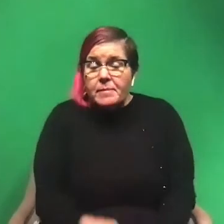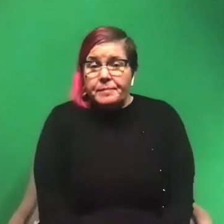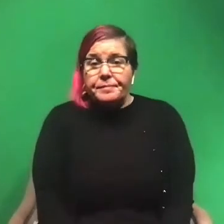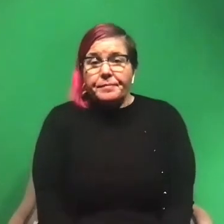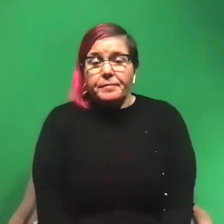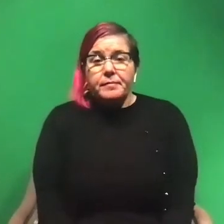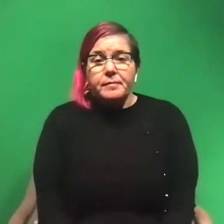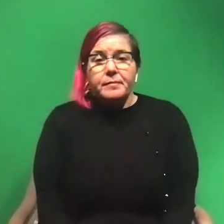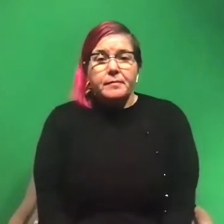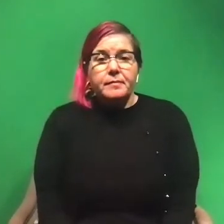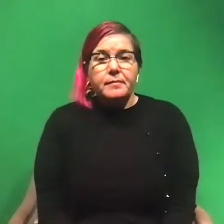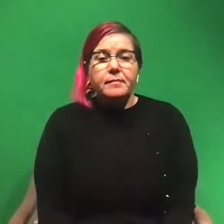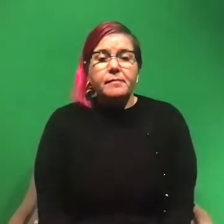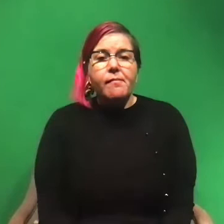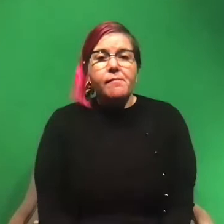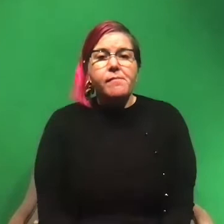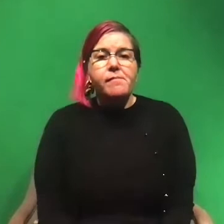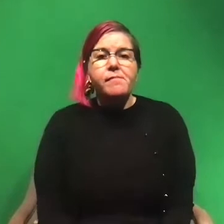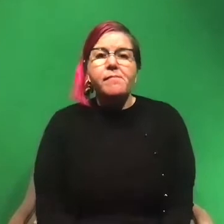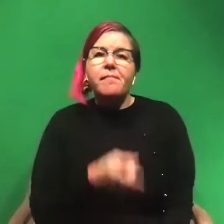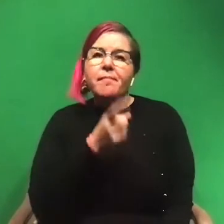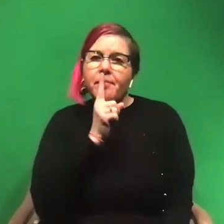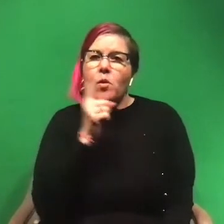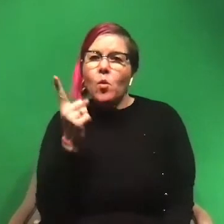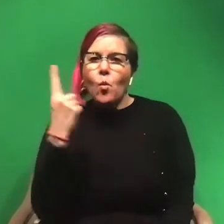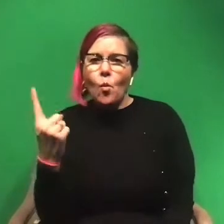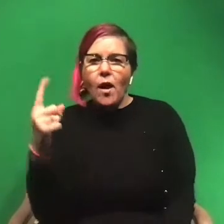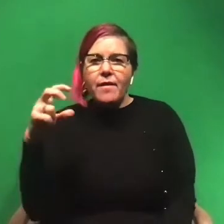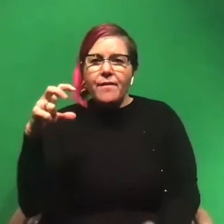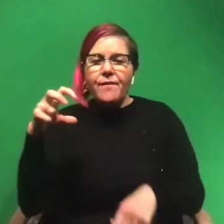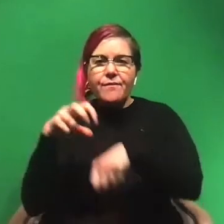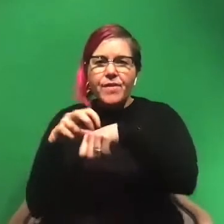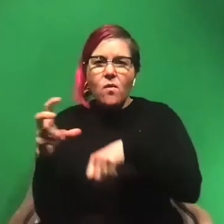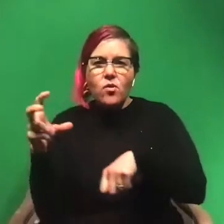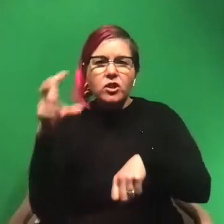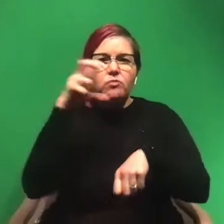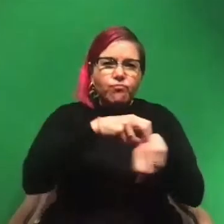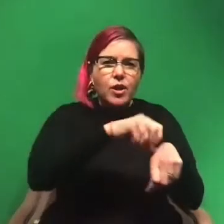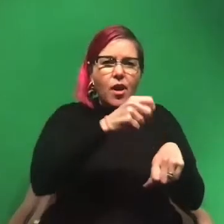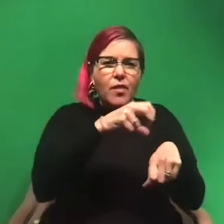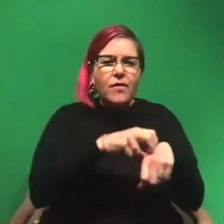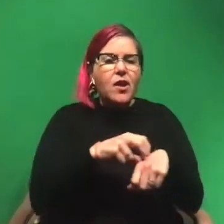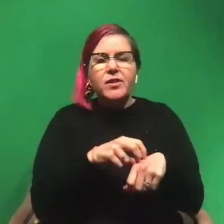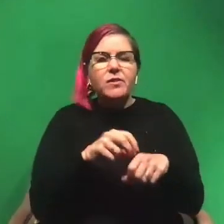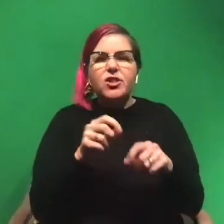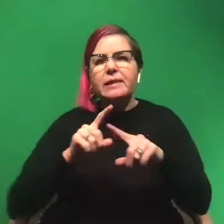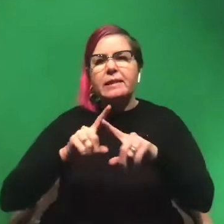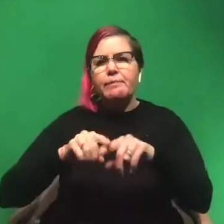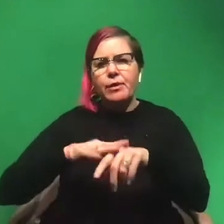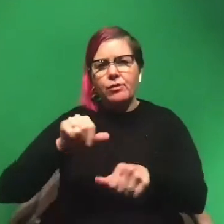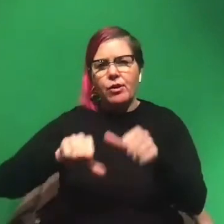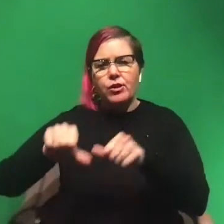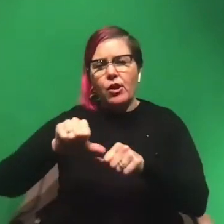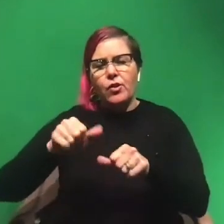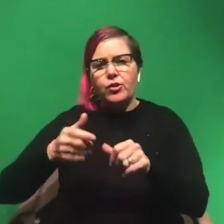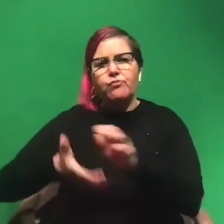case, I would not call it as a parasite or a parasite of the other. It's just really rely on the other. But you